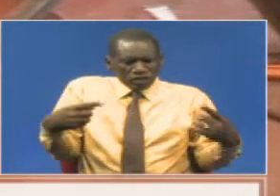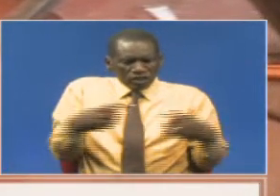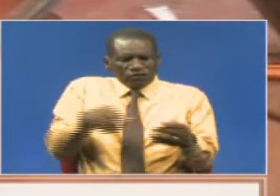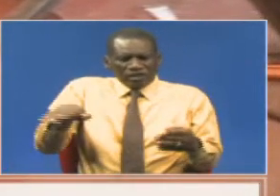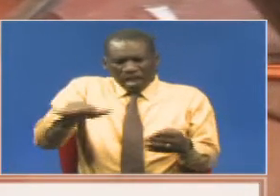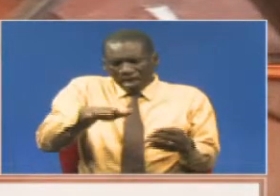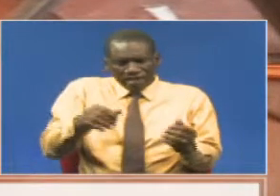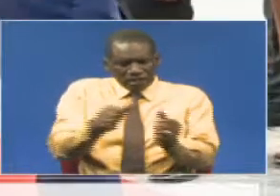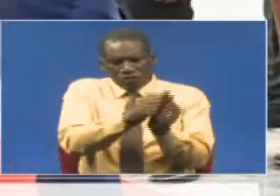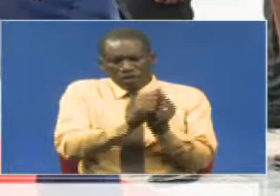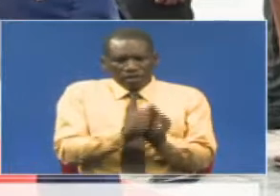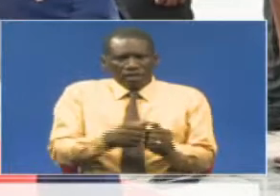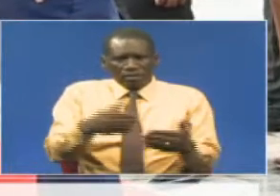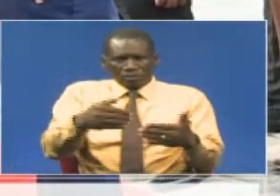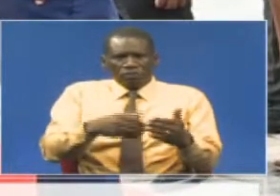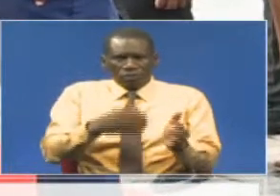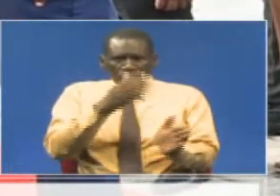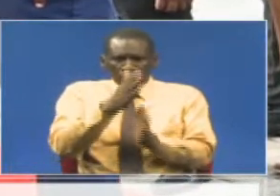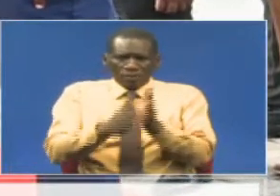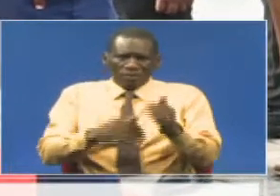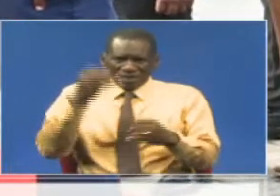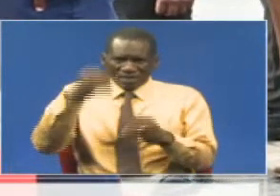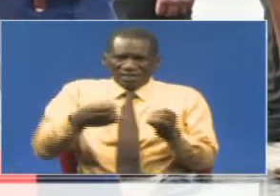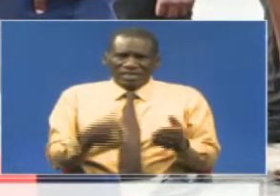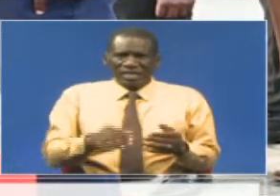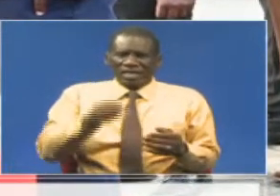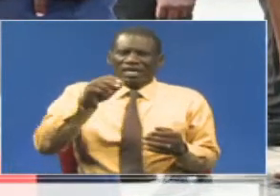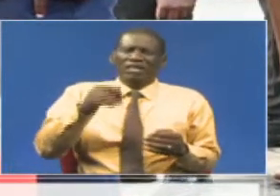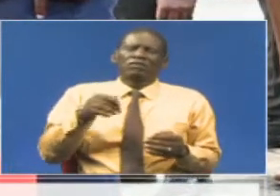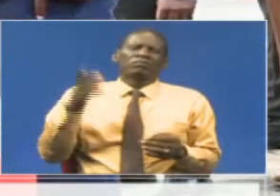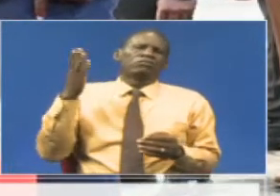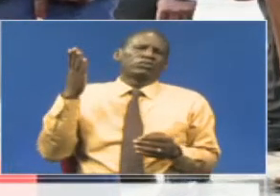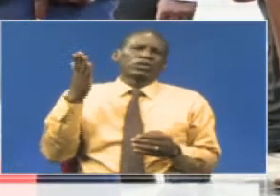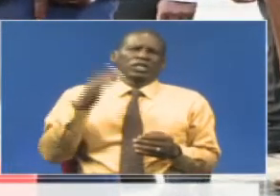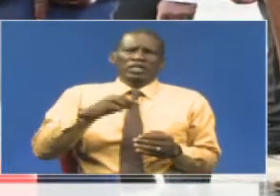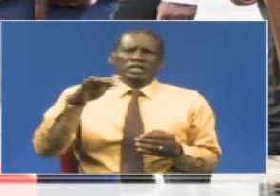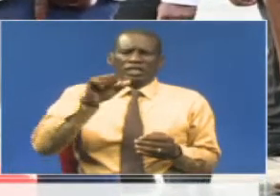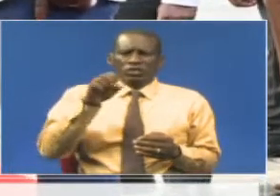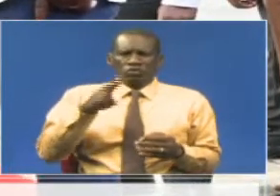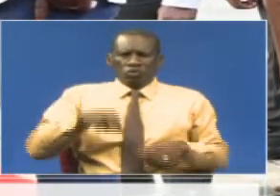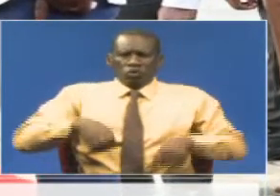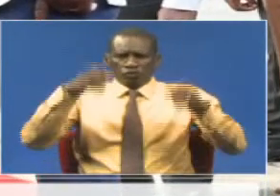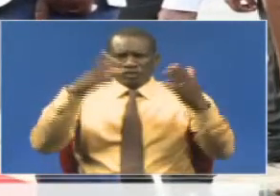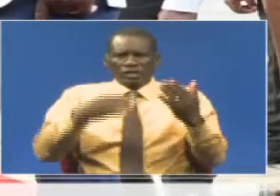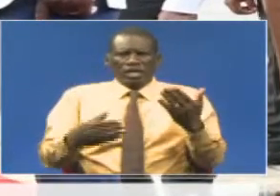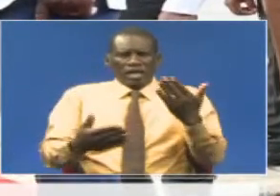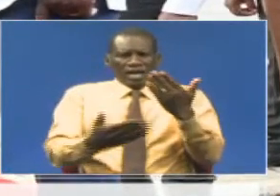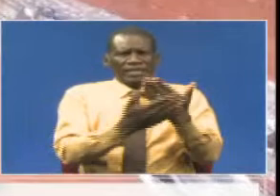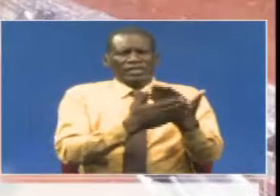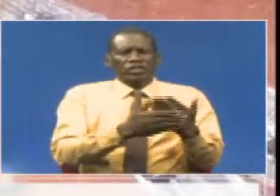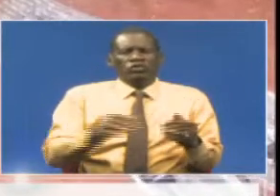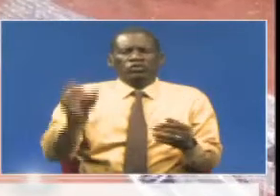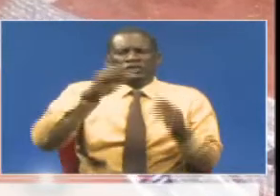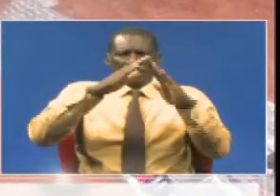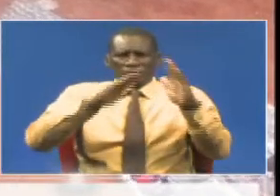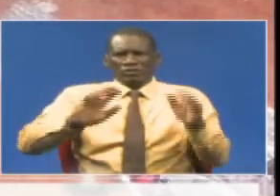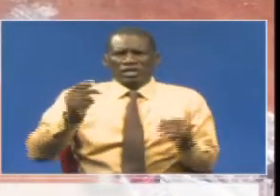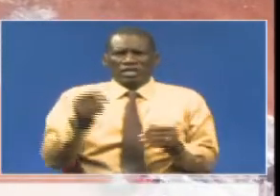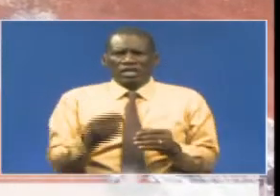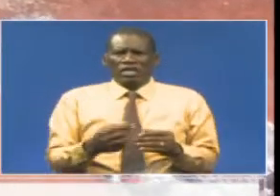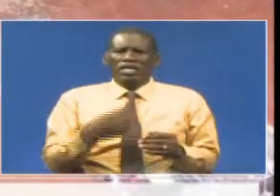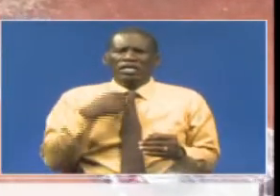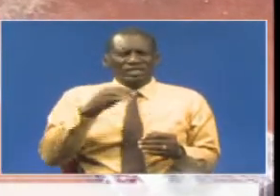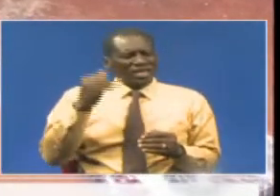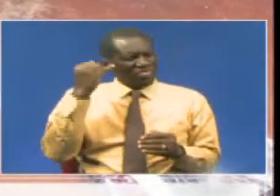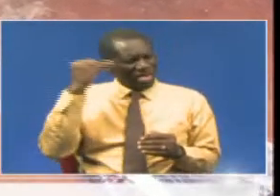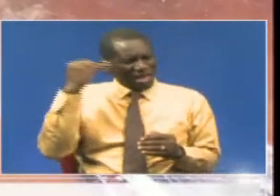the final touches. Ngari, who is a general service unit officer attached to State House Kenya, describes his thought process